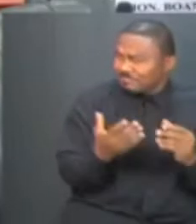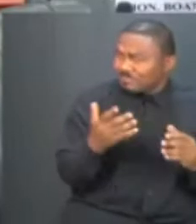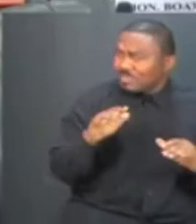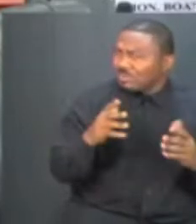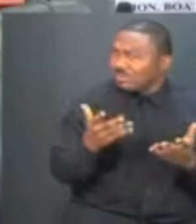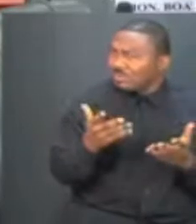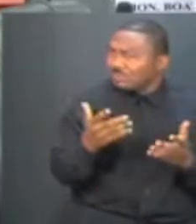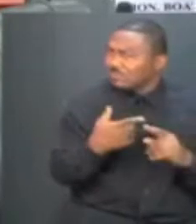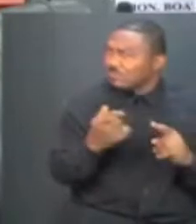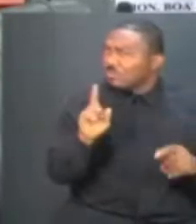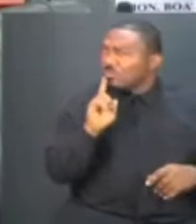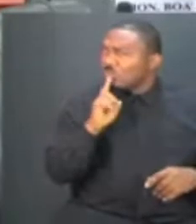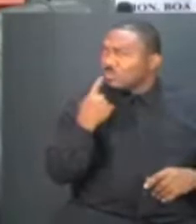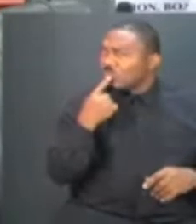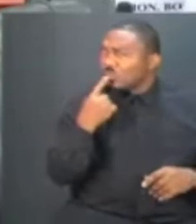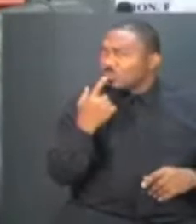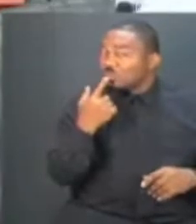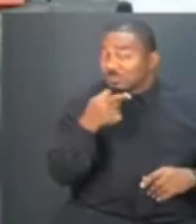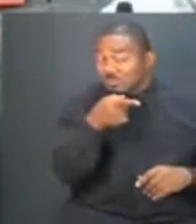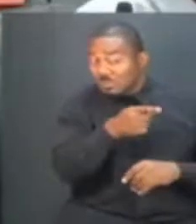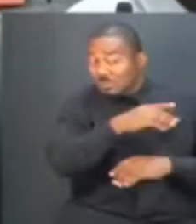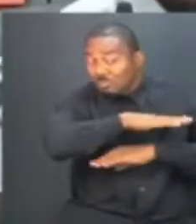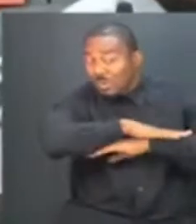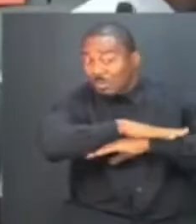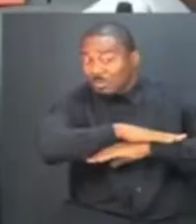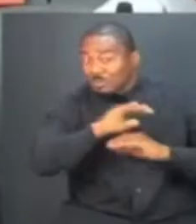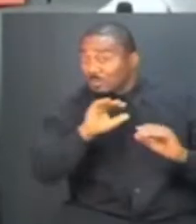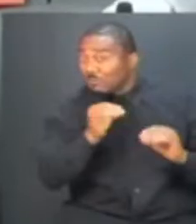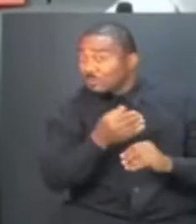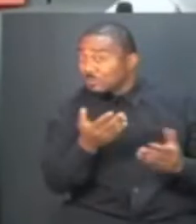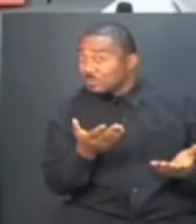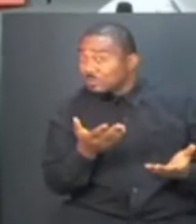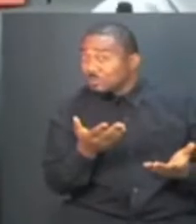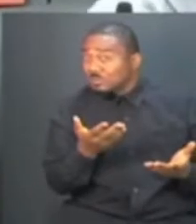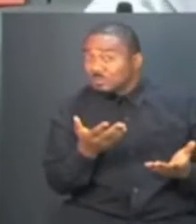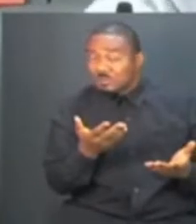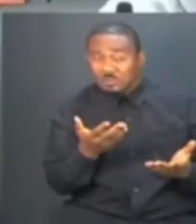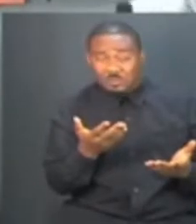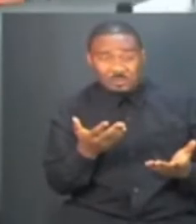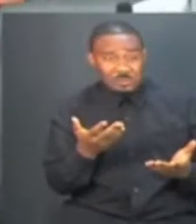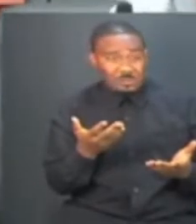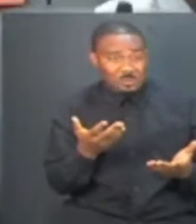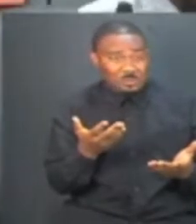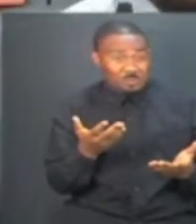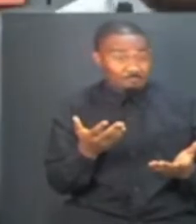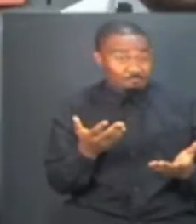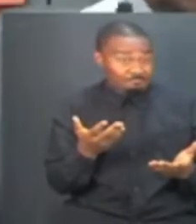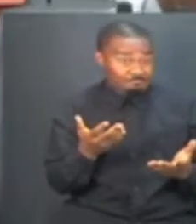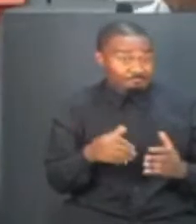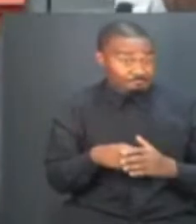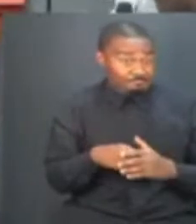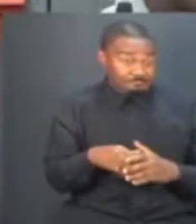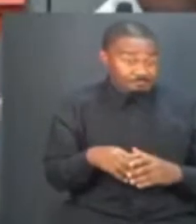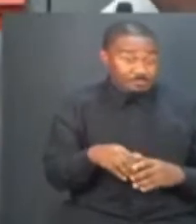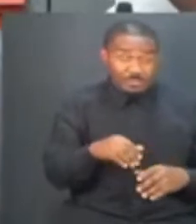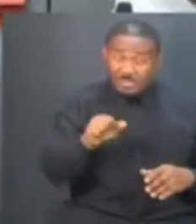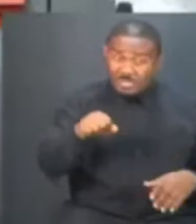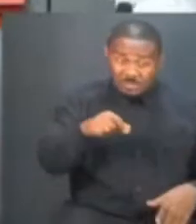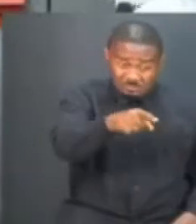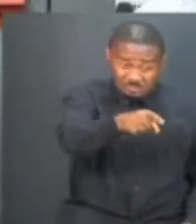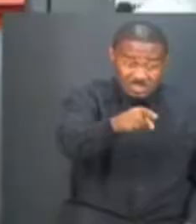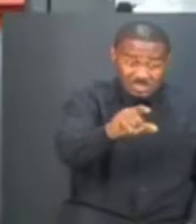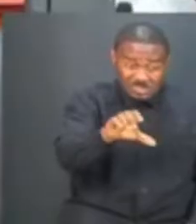table office? It could, at times it happens. You can ask Camilo. At times there are